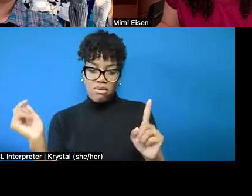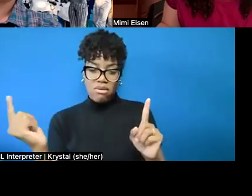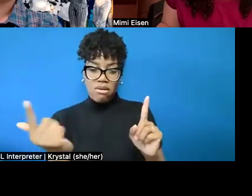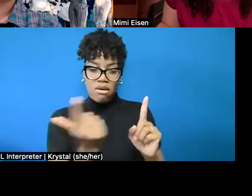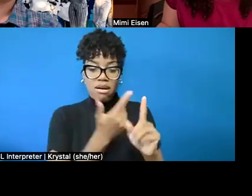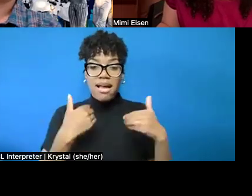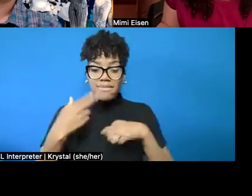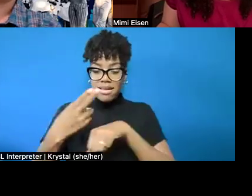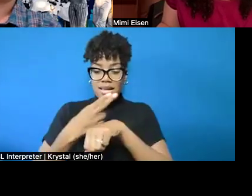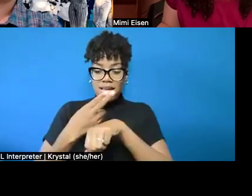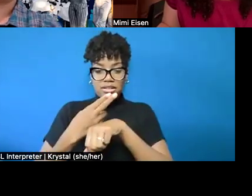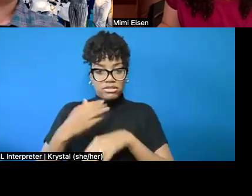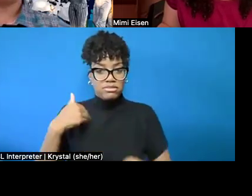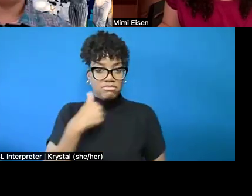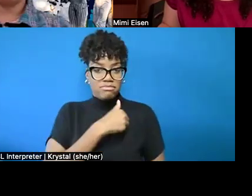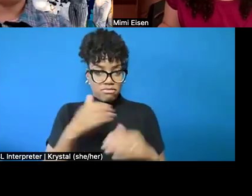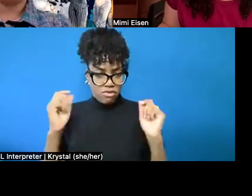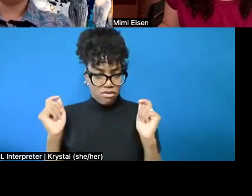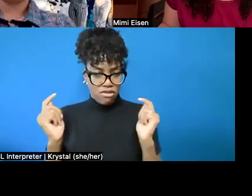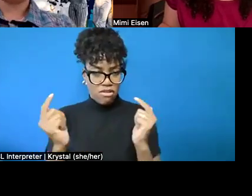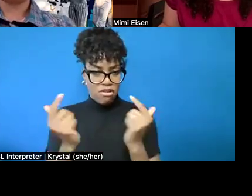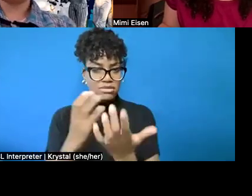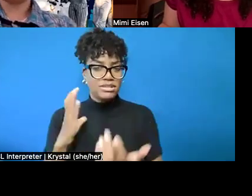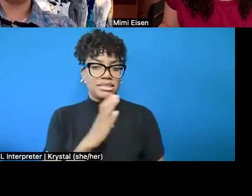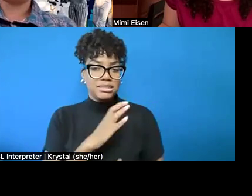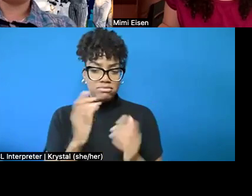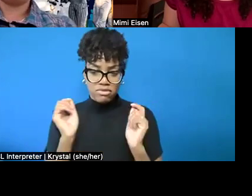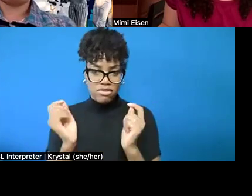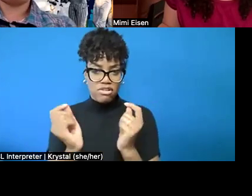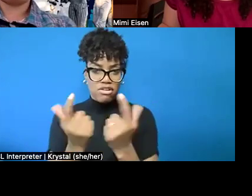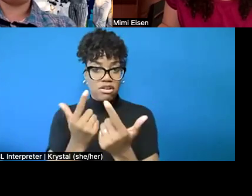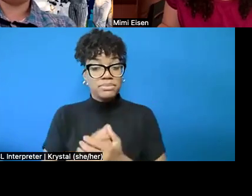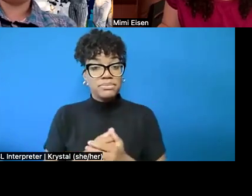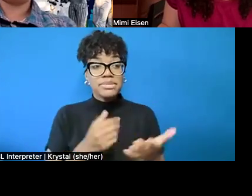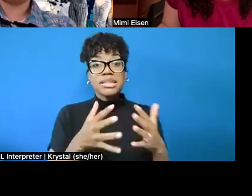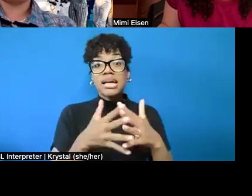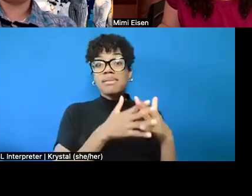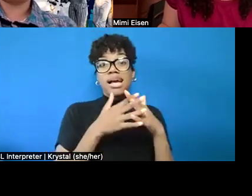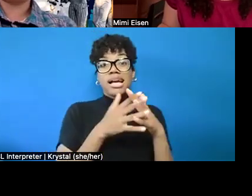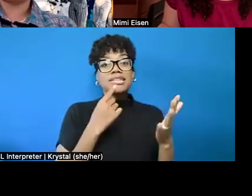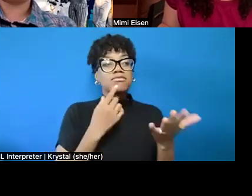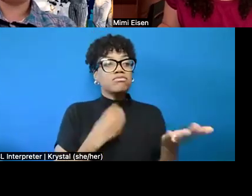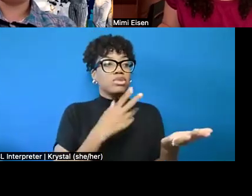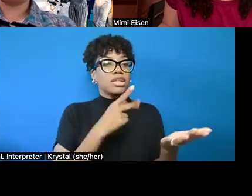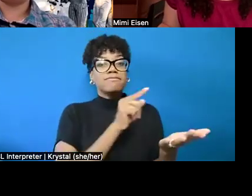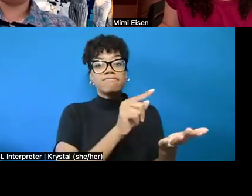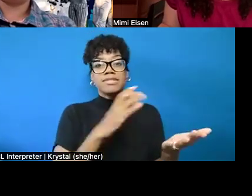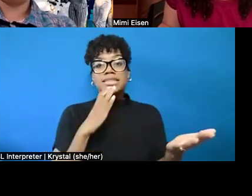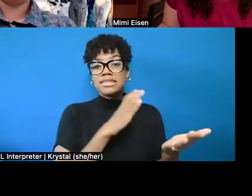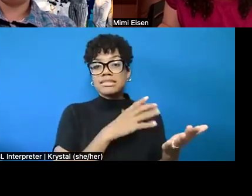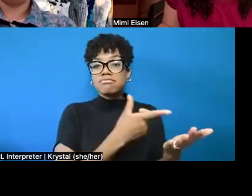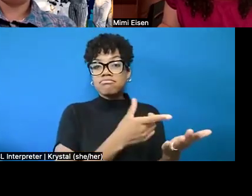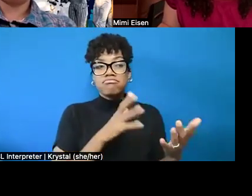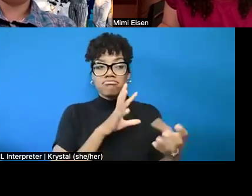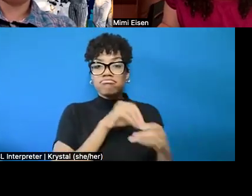that we hear today from, Prager University, spewing lies about